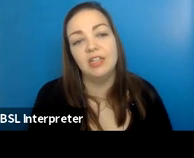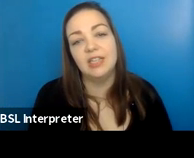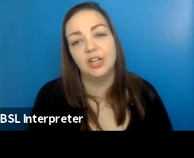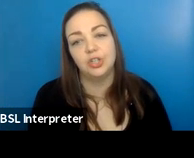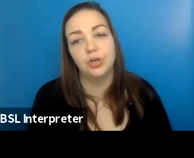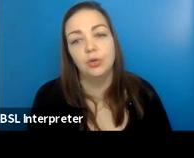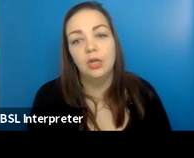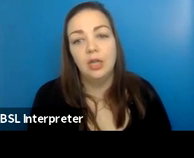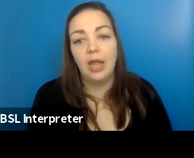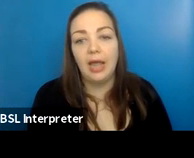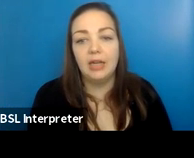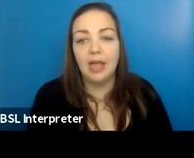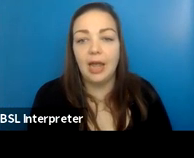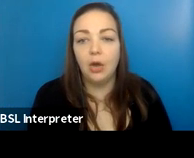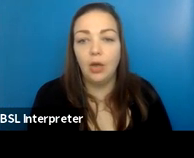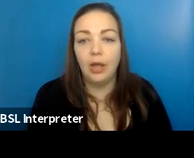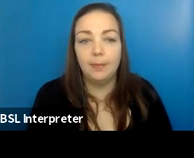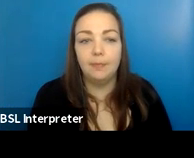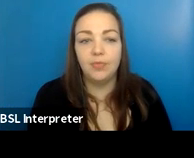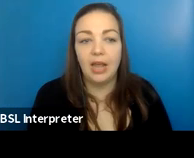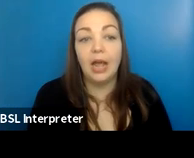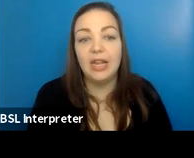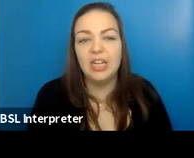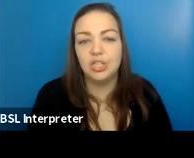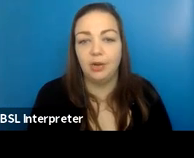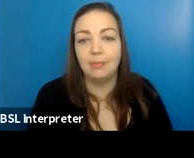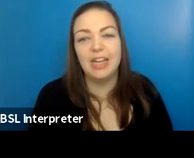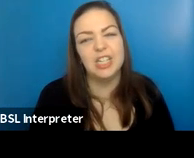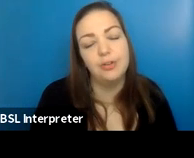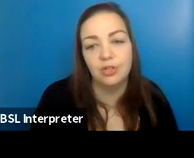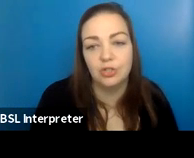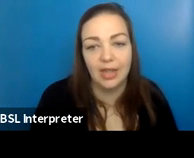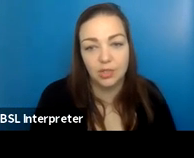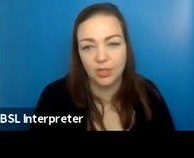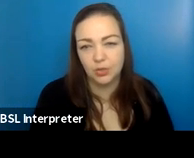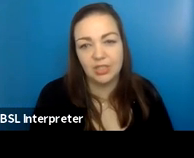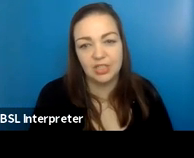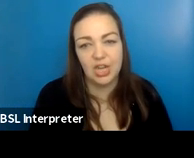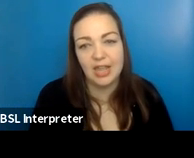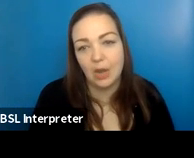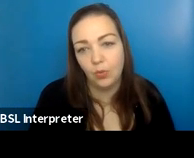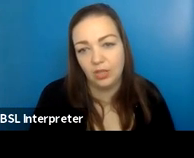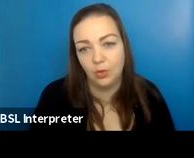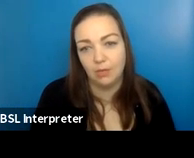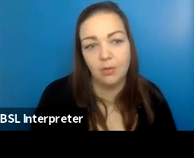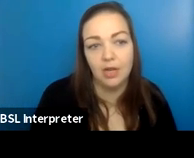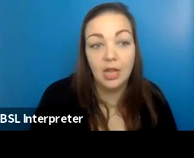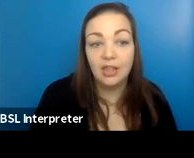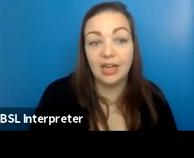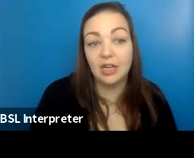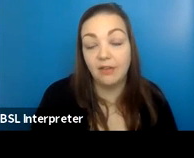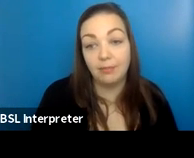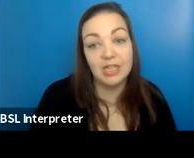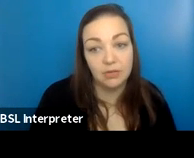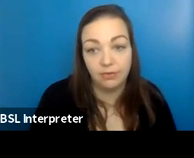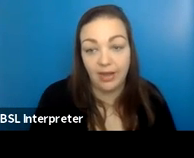that are intersectional, and how leadership can make a difference on that. So I just wanted to share that with you at the moment.